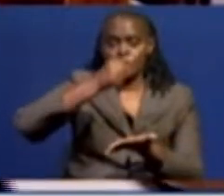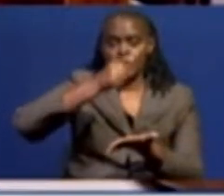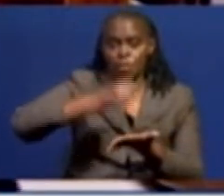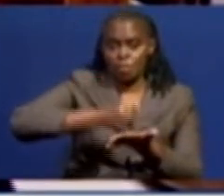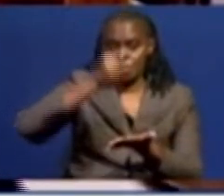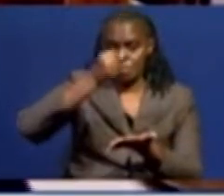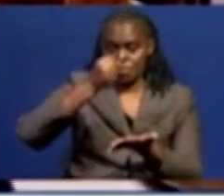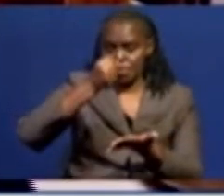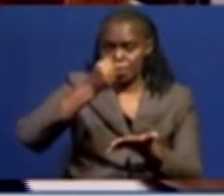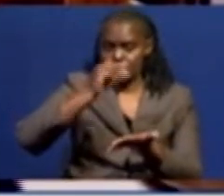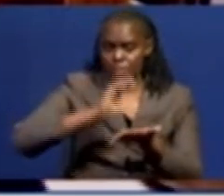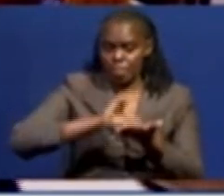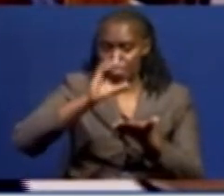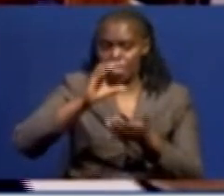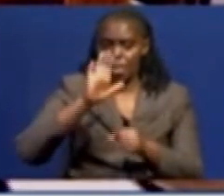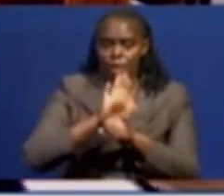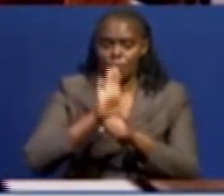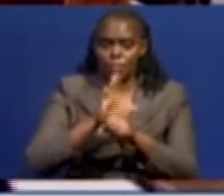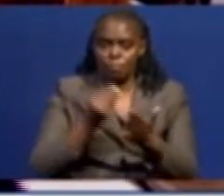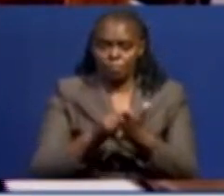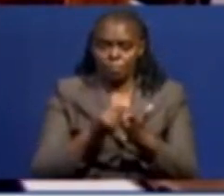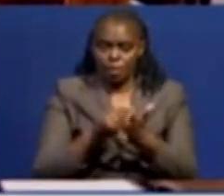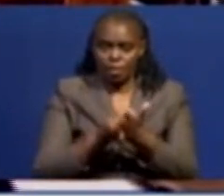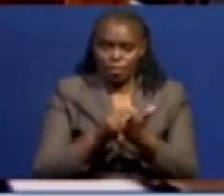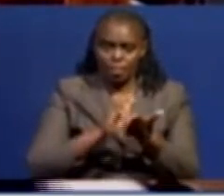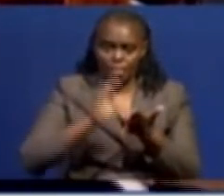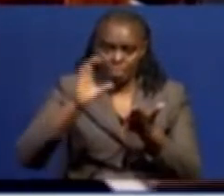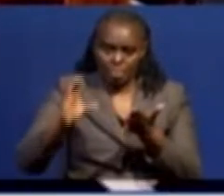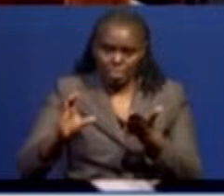these bonds are allocated a big amount of money,